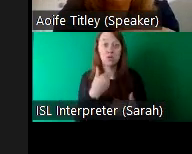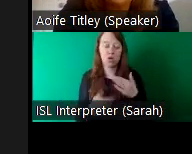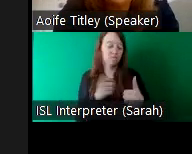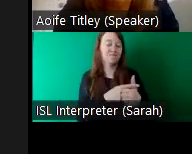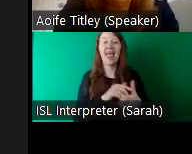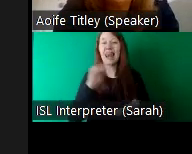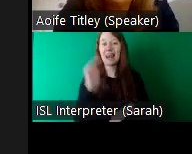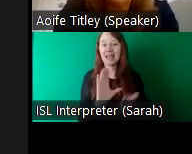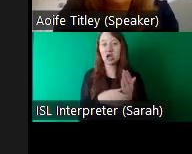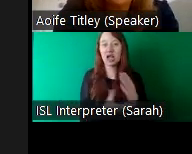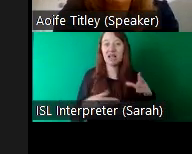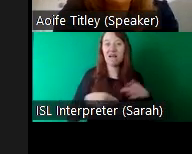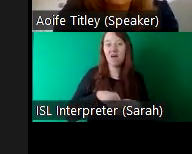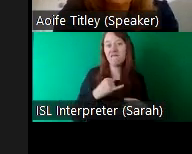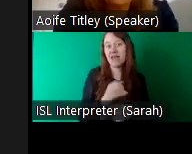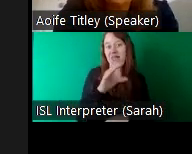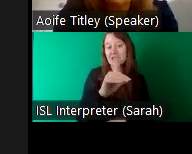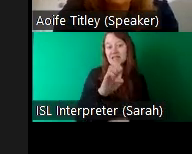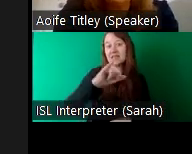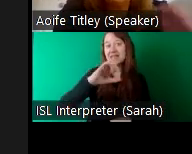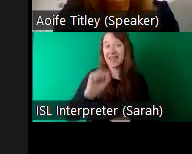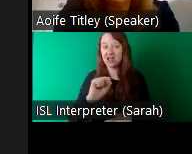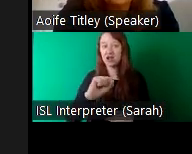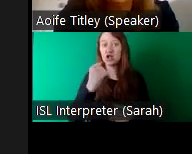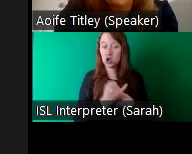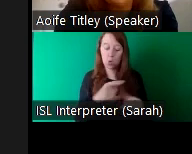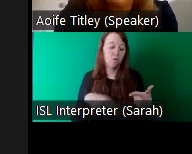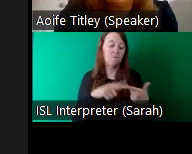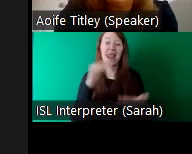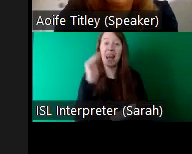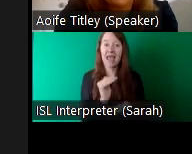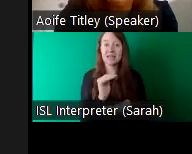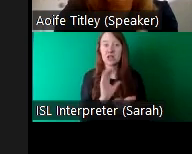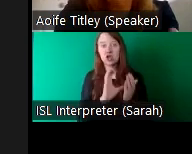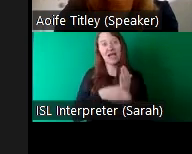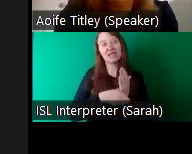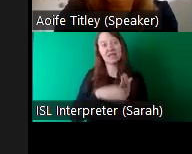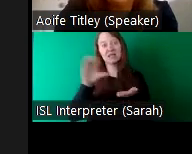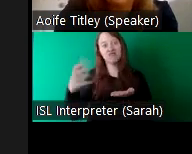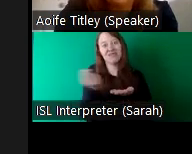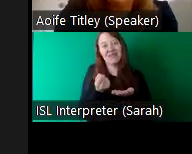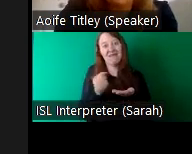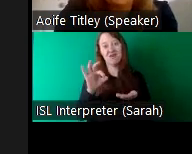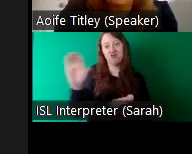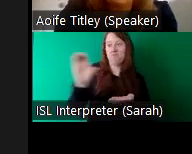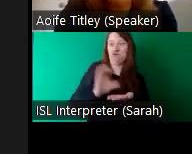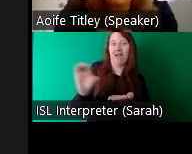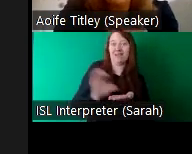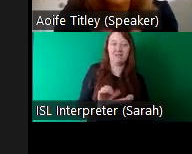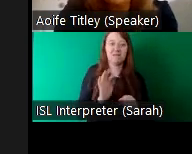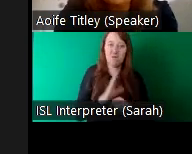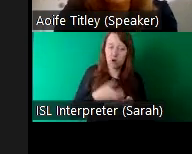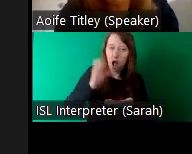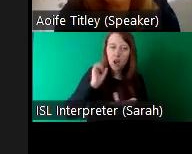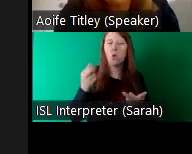they're less likely to be in receipt of a higher education grant, or they're just less likely to have come to college through some sort of alternative pathway.